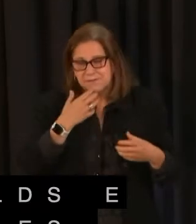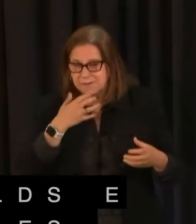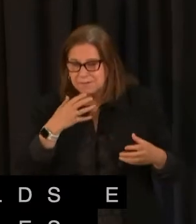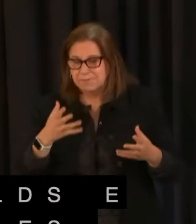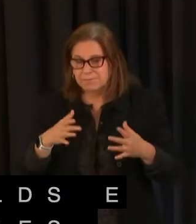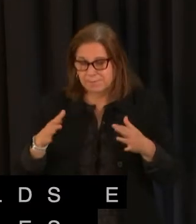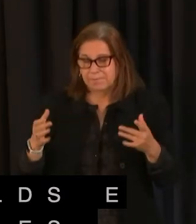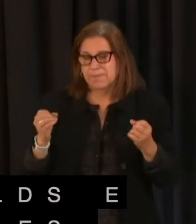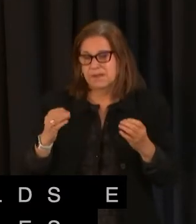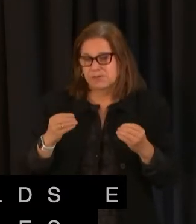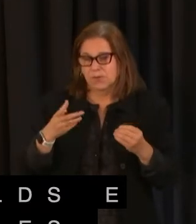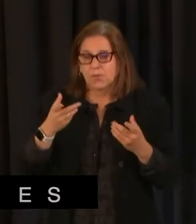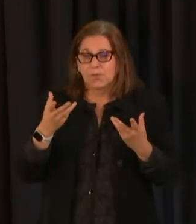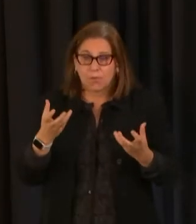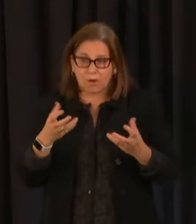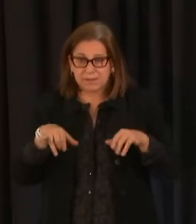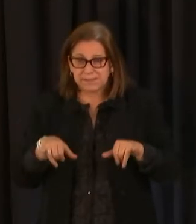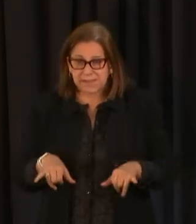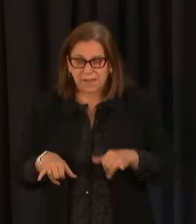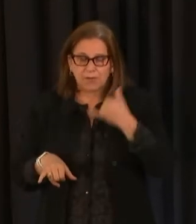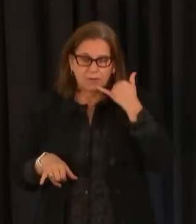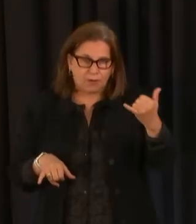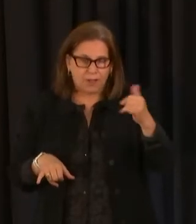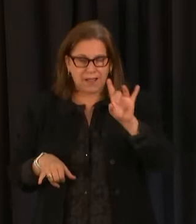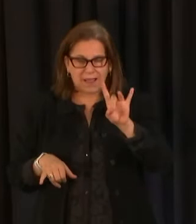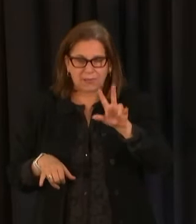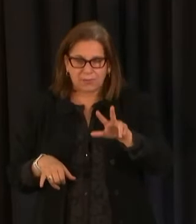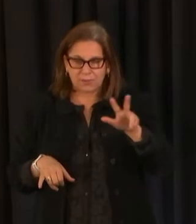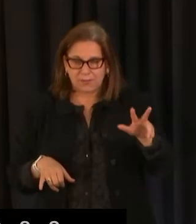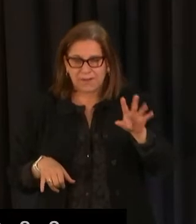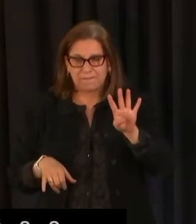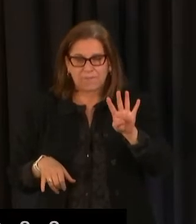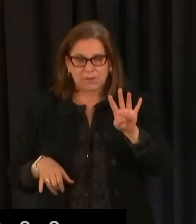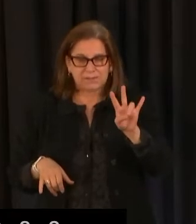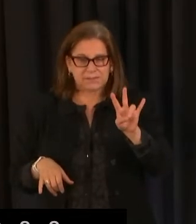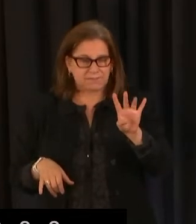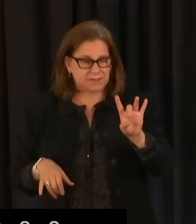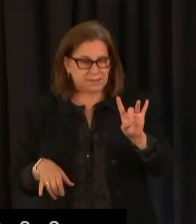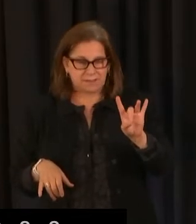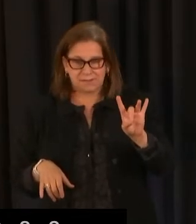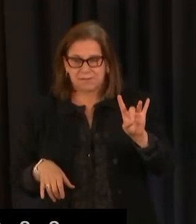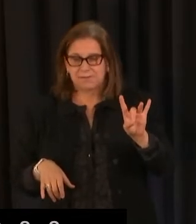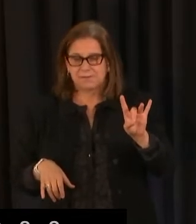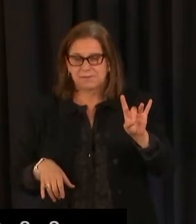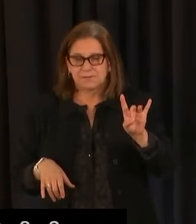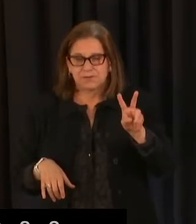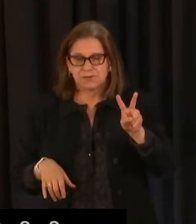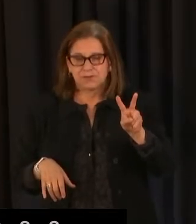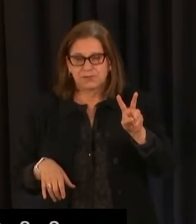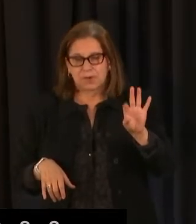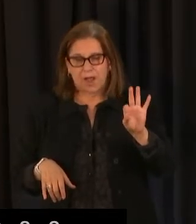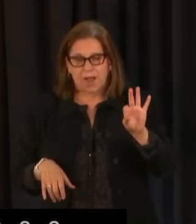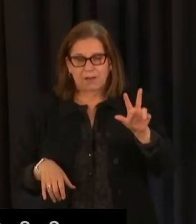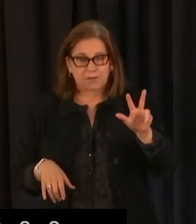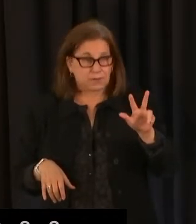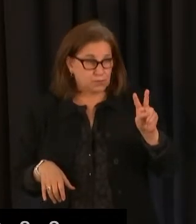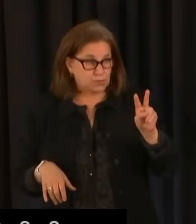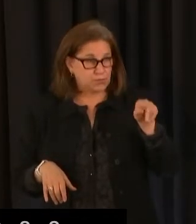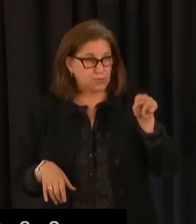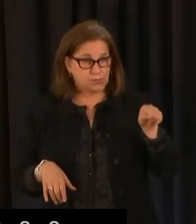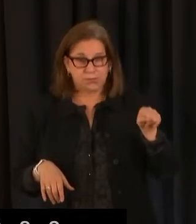You may call 833-478 888-489-2932 or